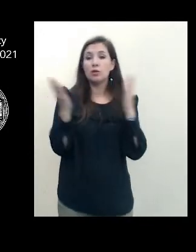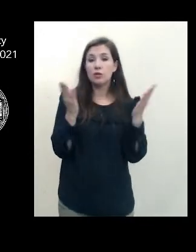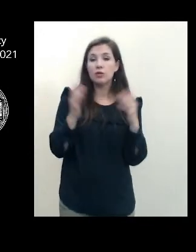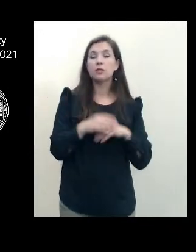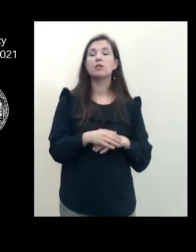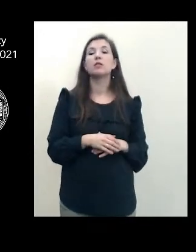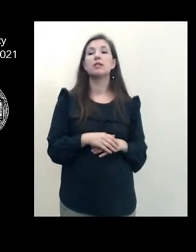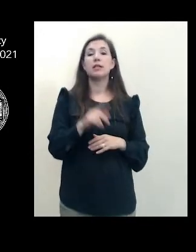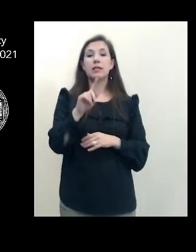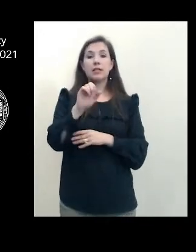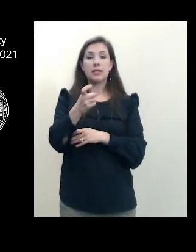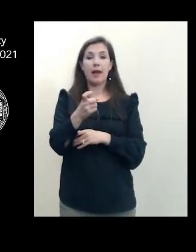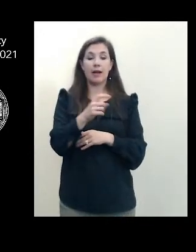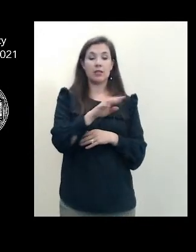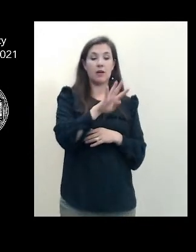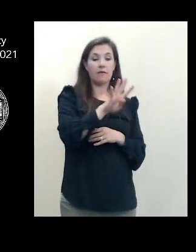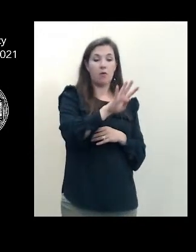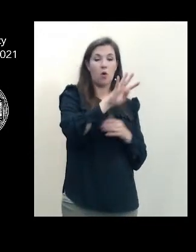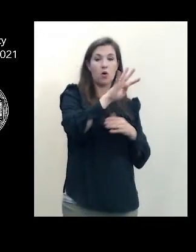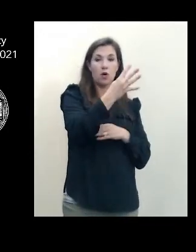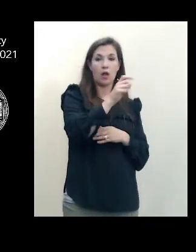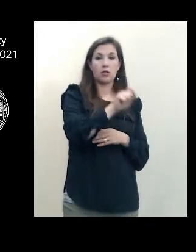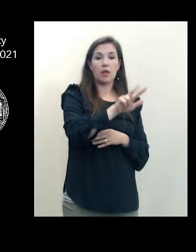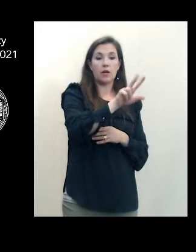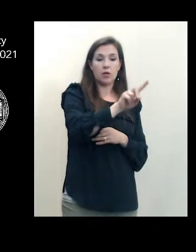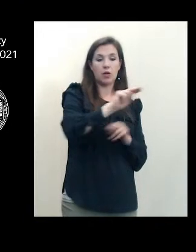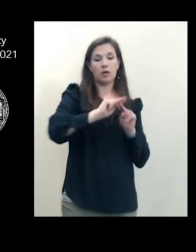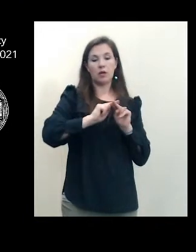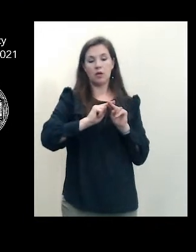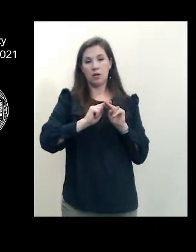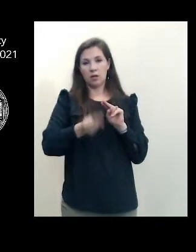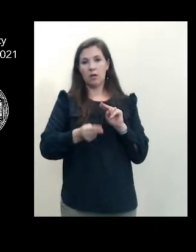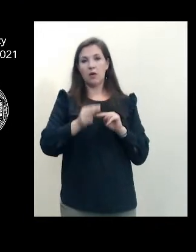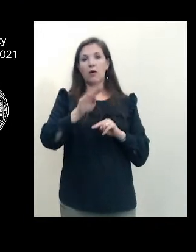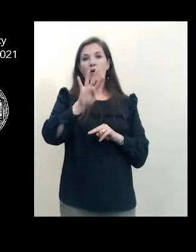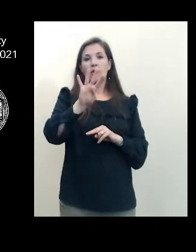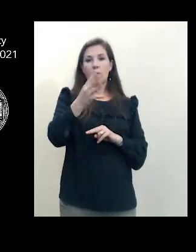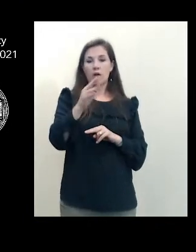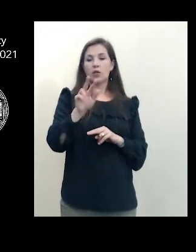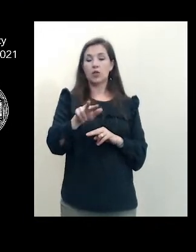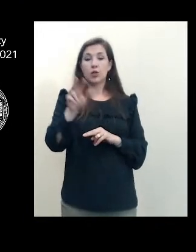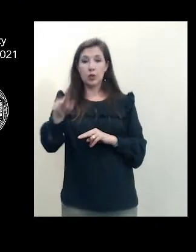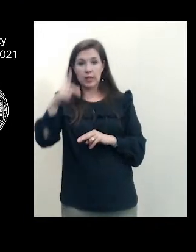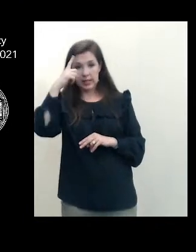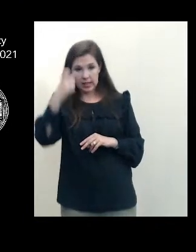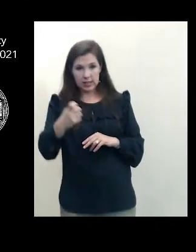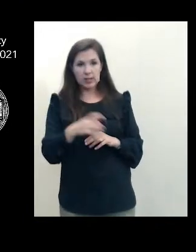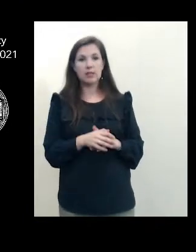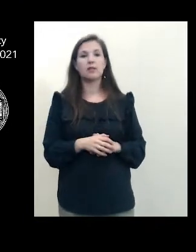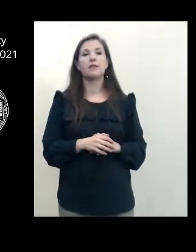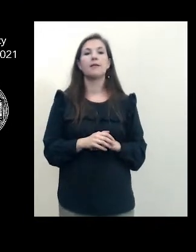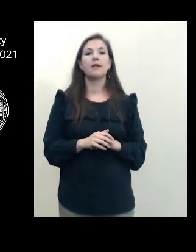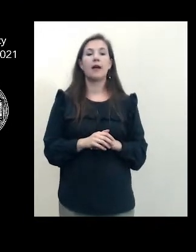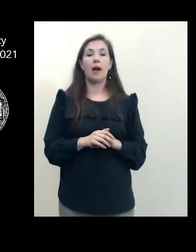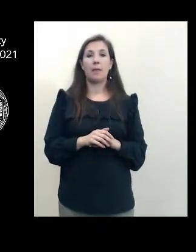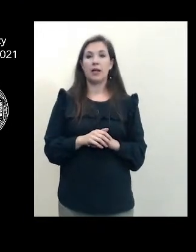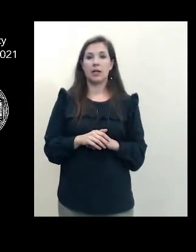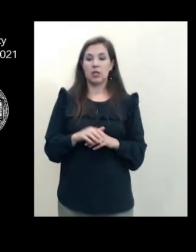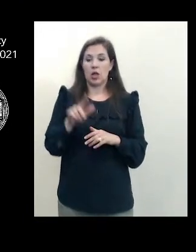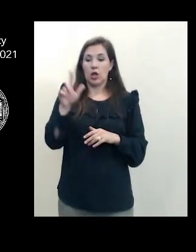from $4.42 per thousand to $4.33 per thousand, the lowest tax rate in modern history. Once again,